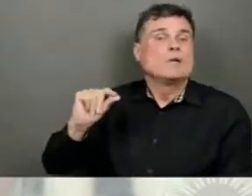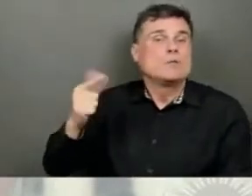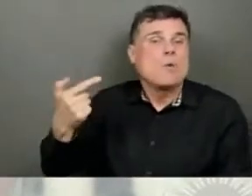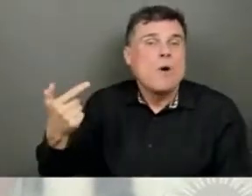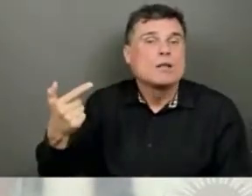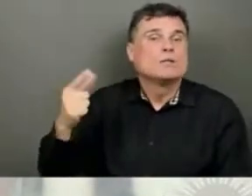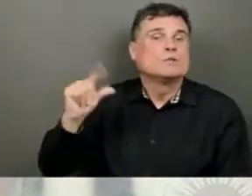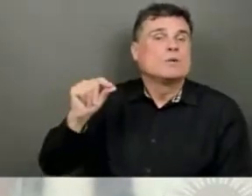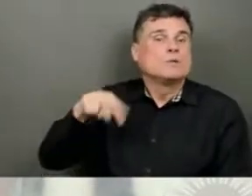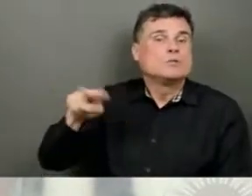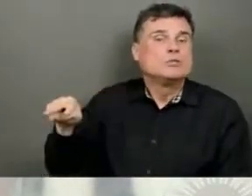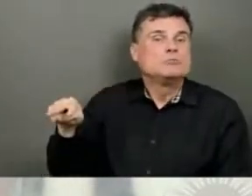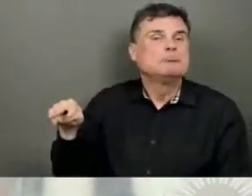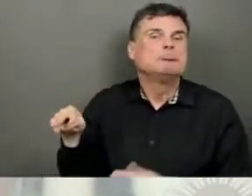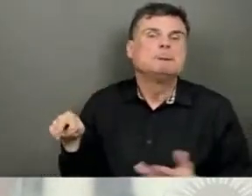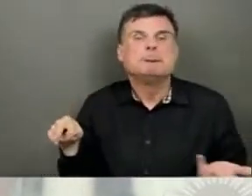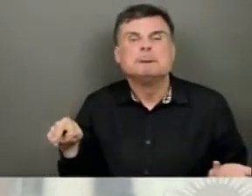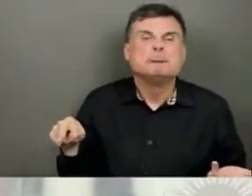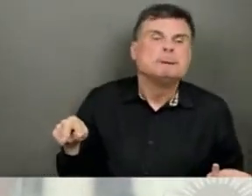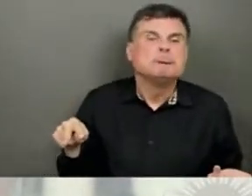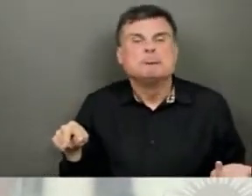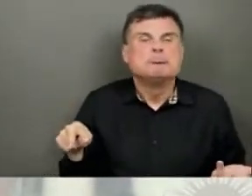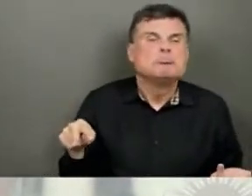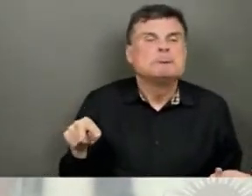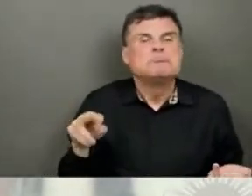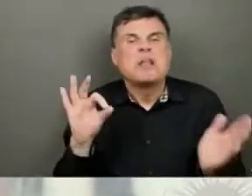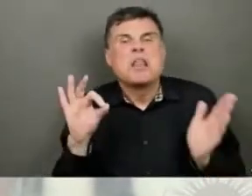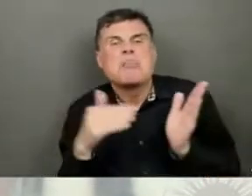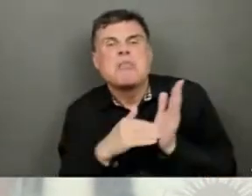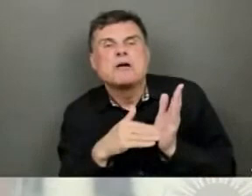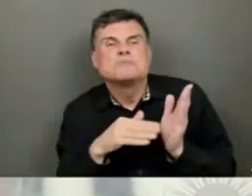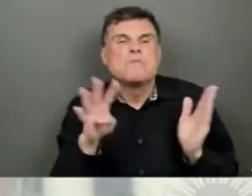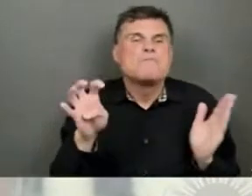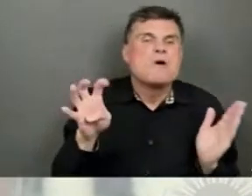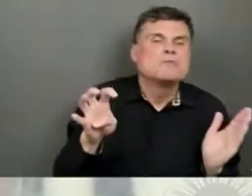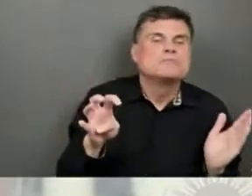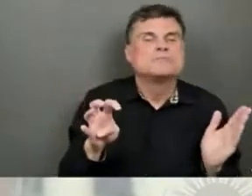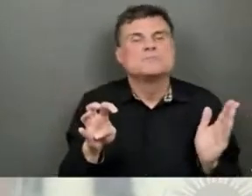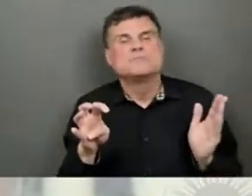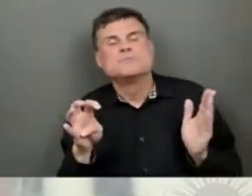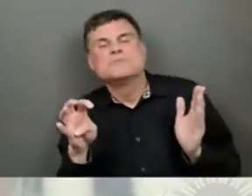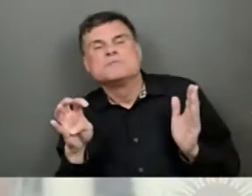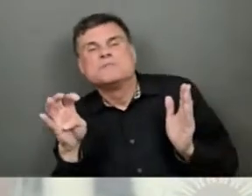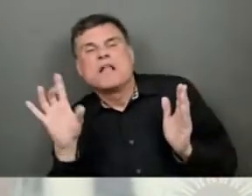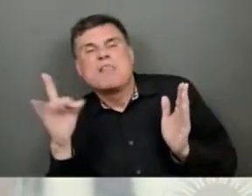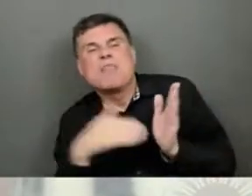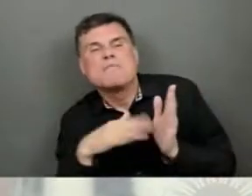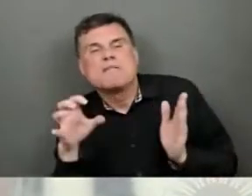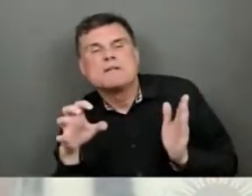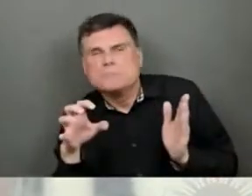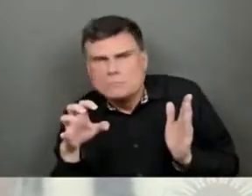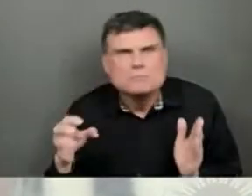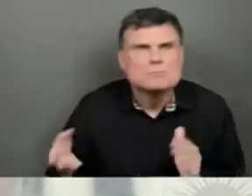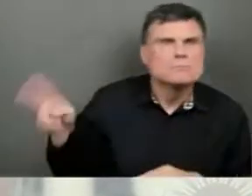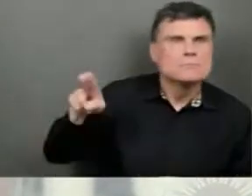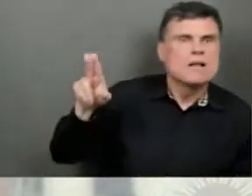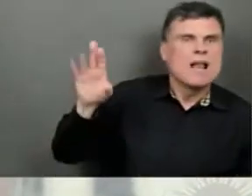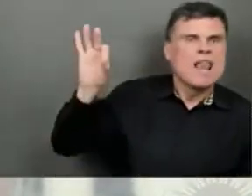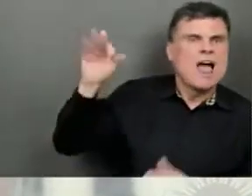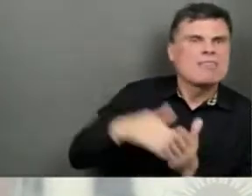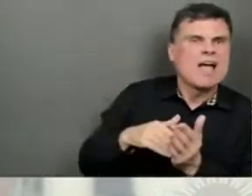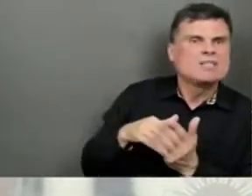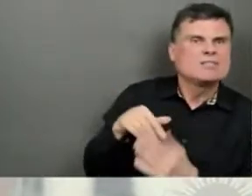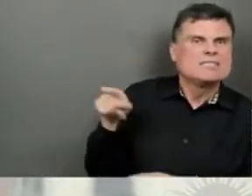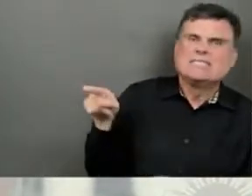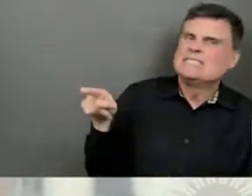in the 9,500 range, but not in the 9,900 range. And that's a significant difference. And you think currently